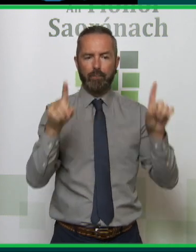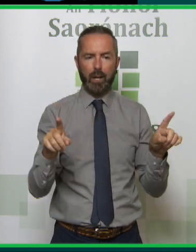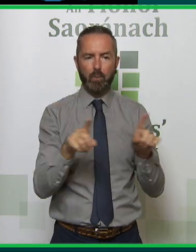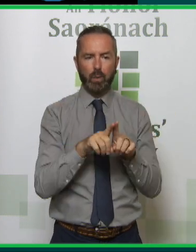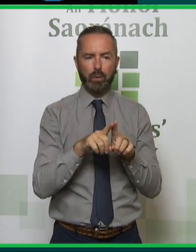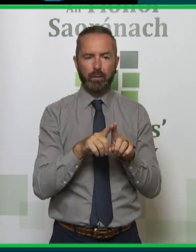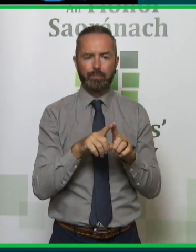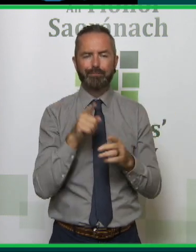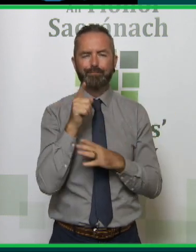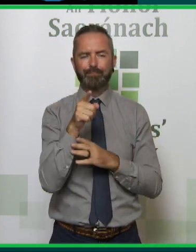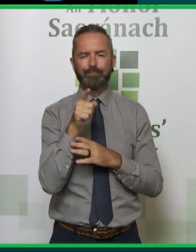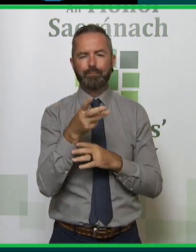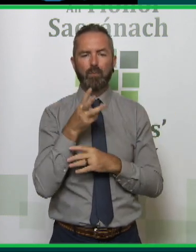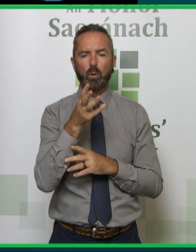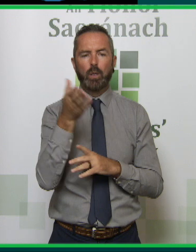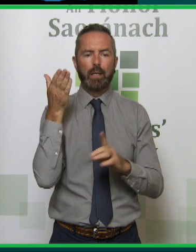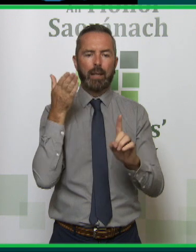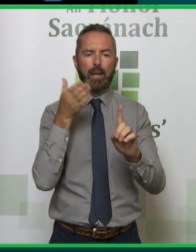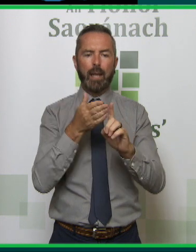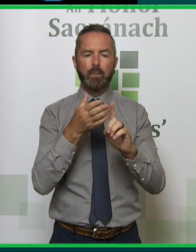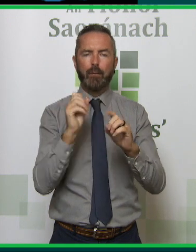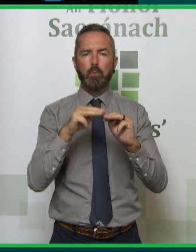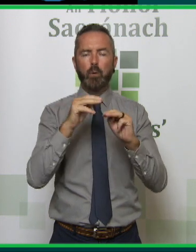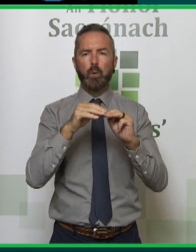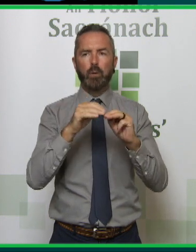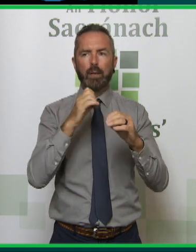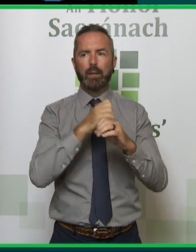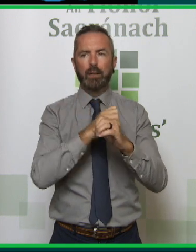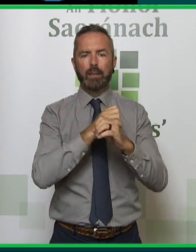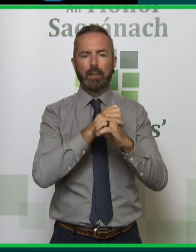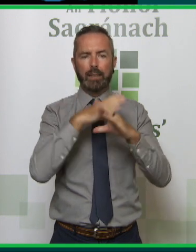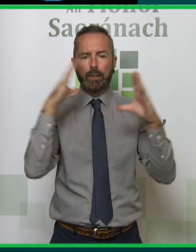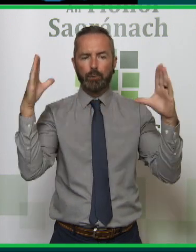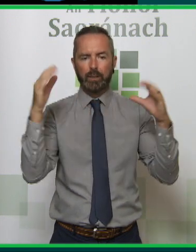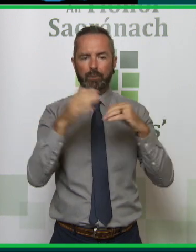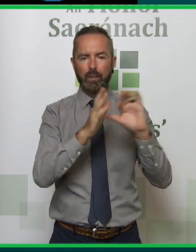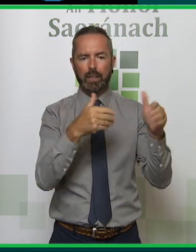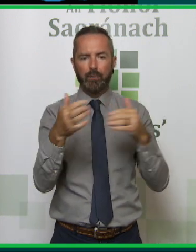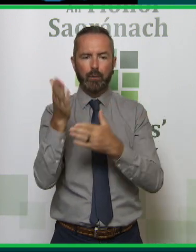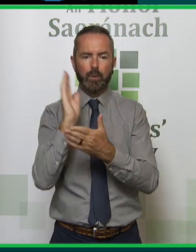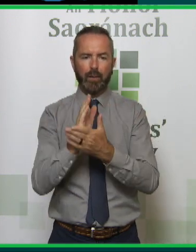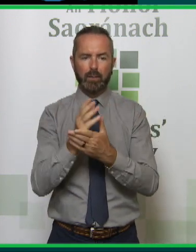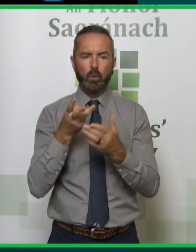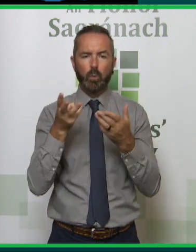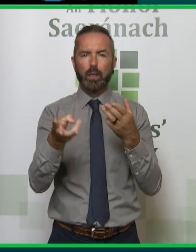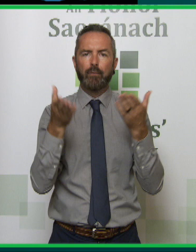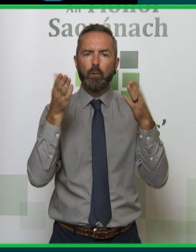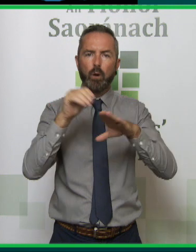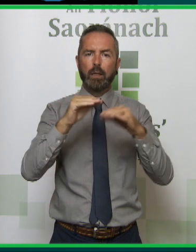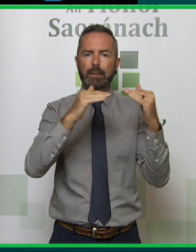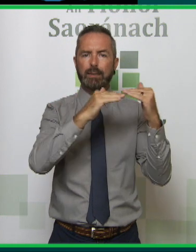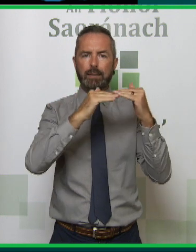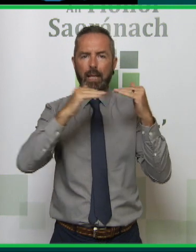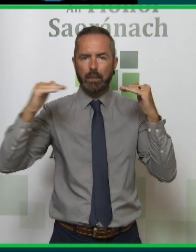guidance framework, this is going to aim to really bring some more coherence to delivery of prevention across Ireland. It's going to address issues of standardisation